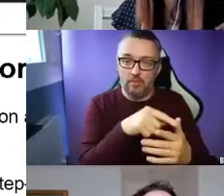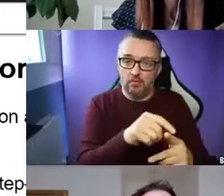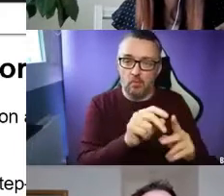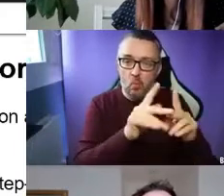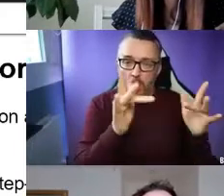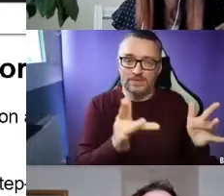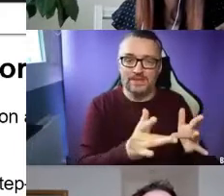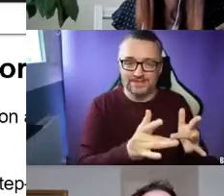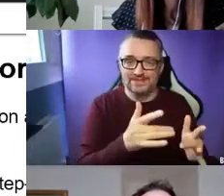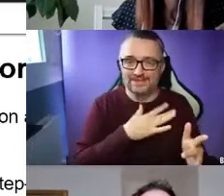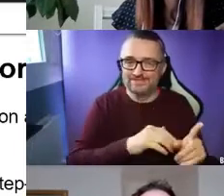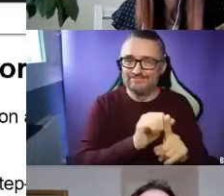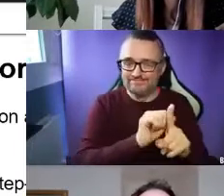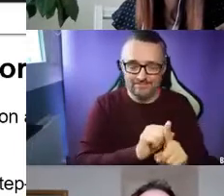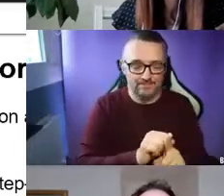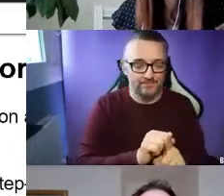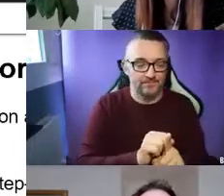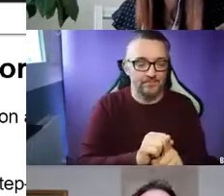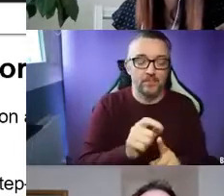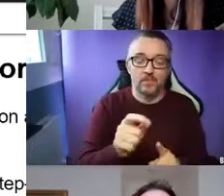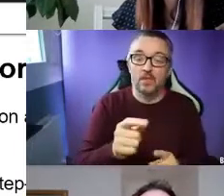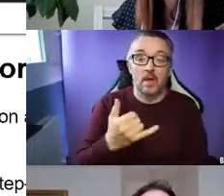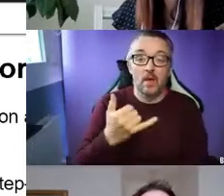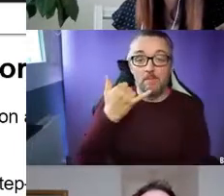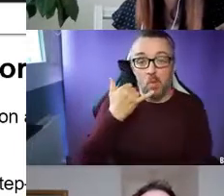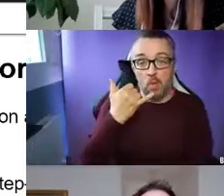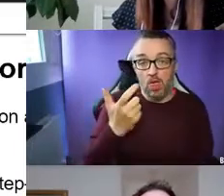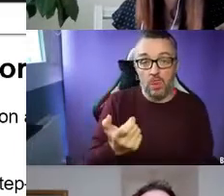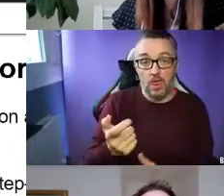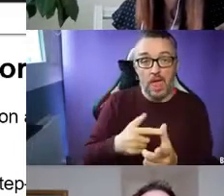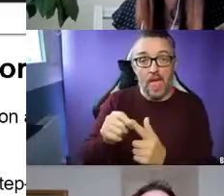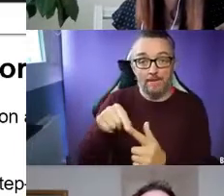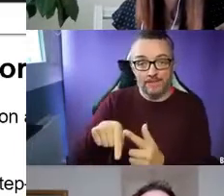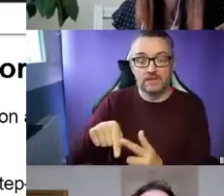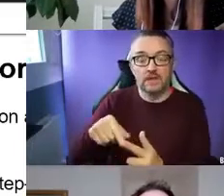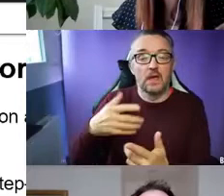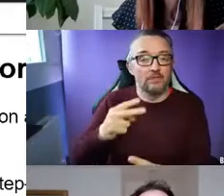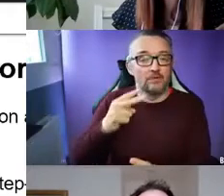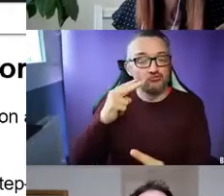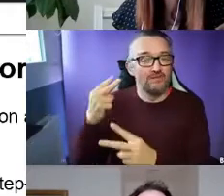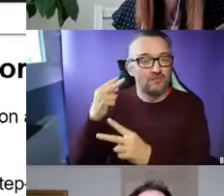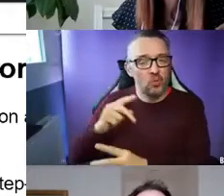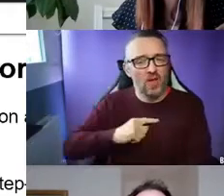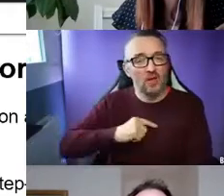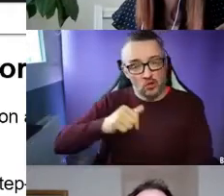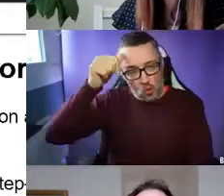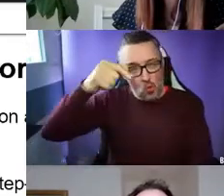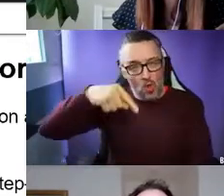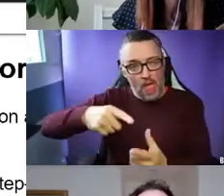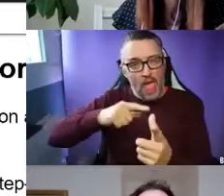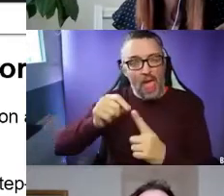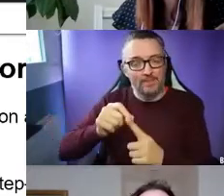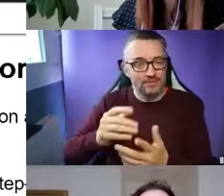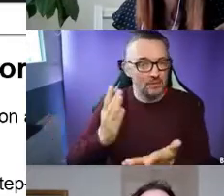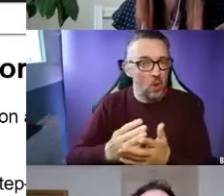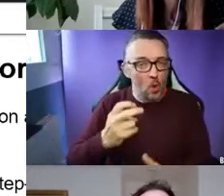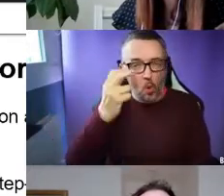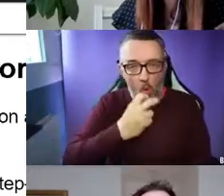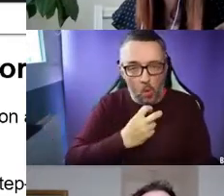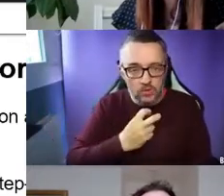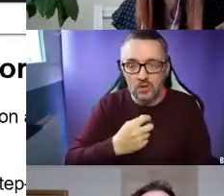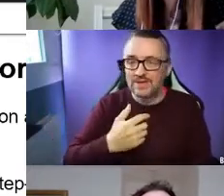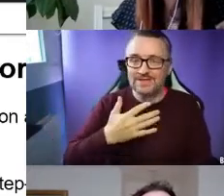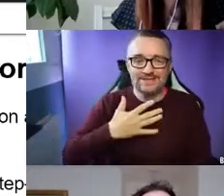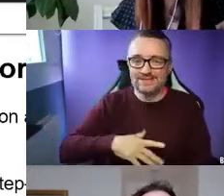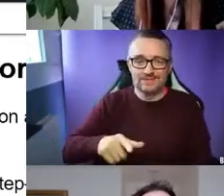We also have a review in progress for our mobile apps in particular, as we know ours are quite old now and want to completely